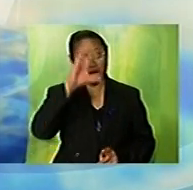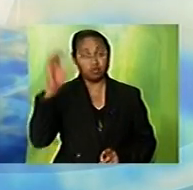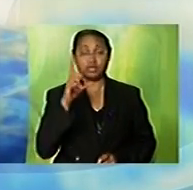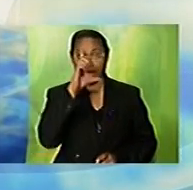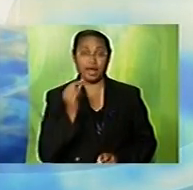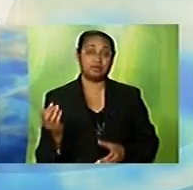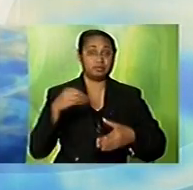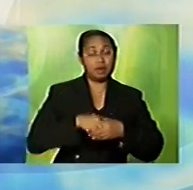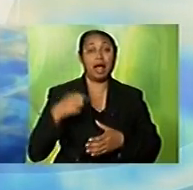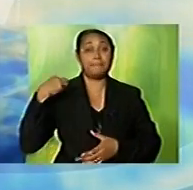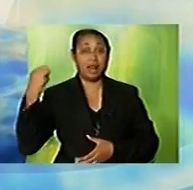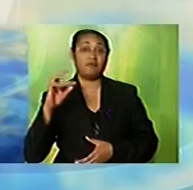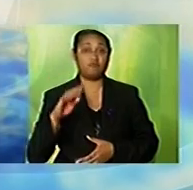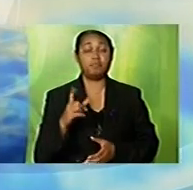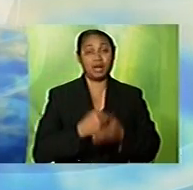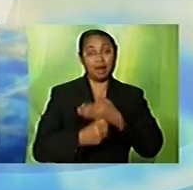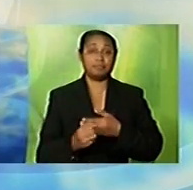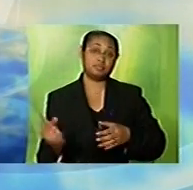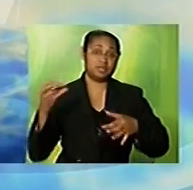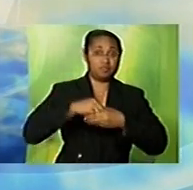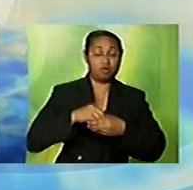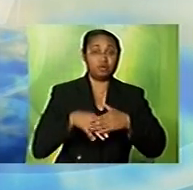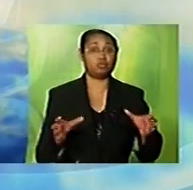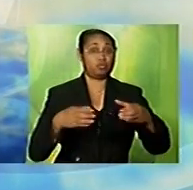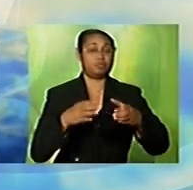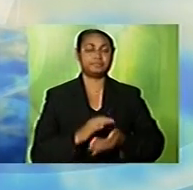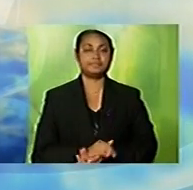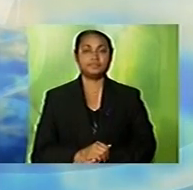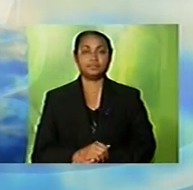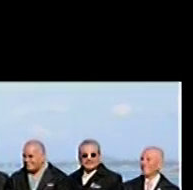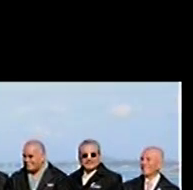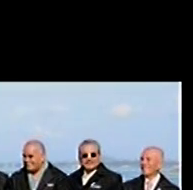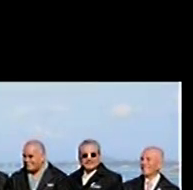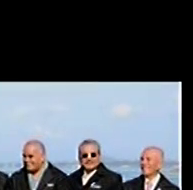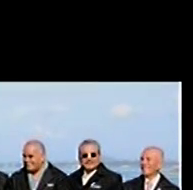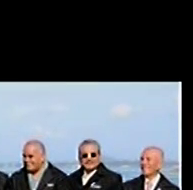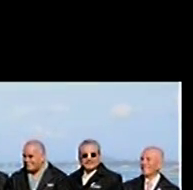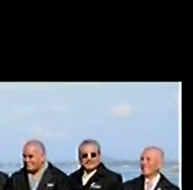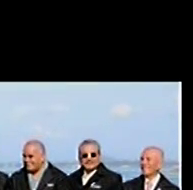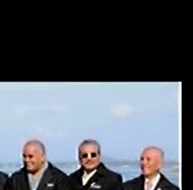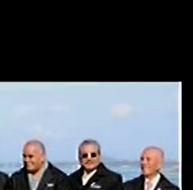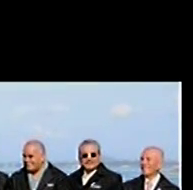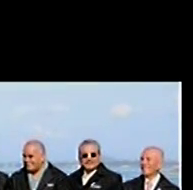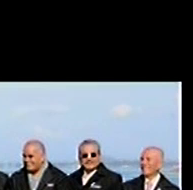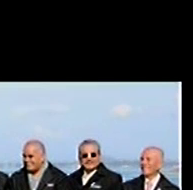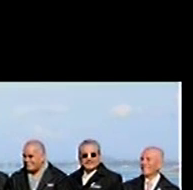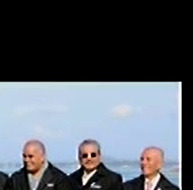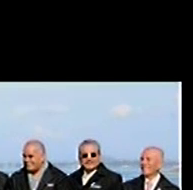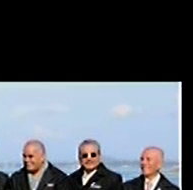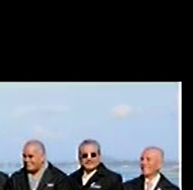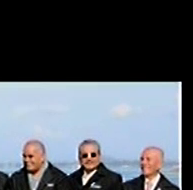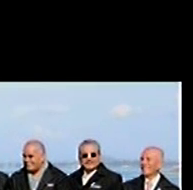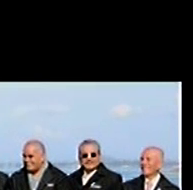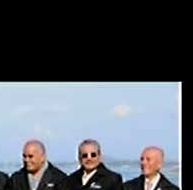so-called Polynesian Triangle can apply to be part of the new sub-regional group. The so-called Polynesian group has signed